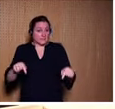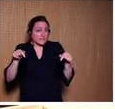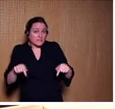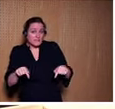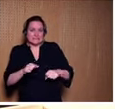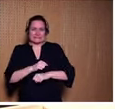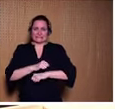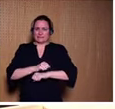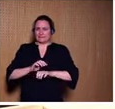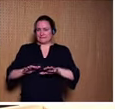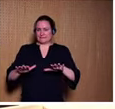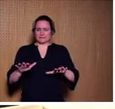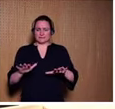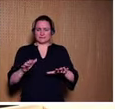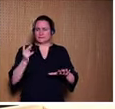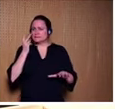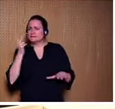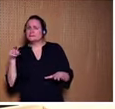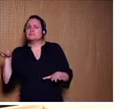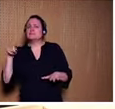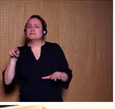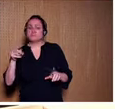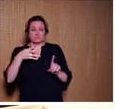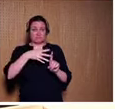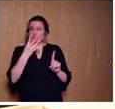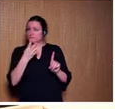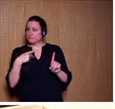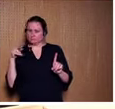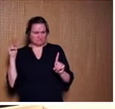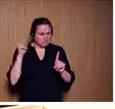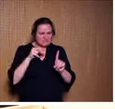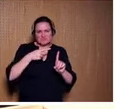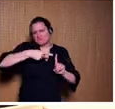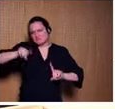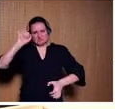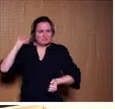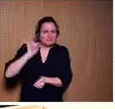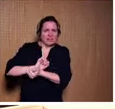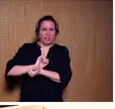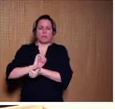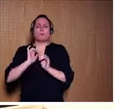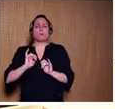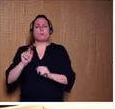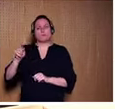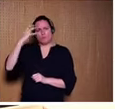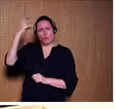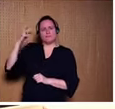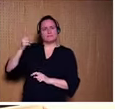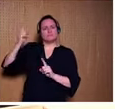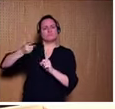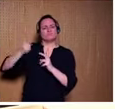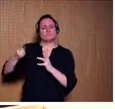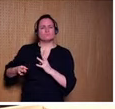where bills to further criminalize LGBTQ people are being considered in various state parliaments, many